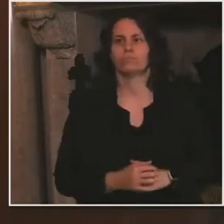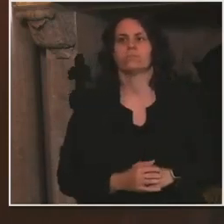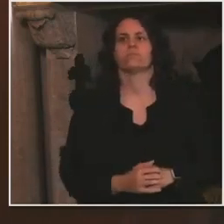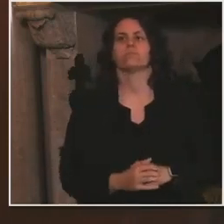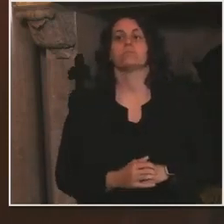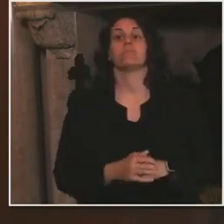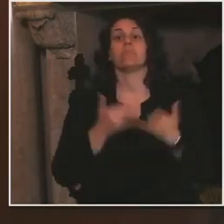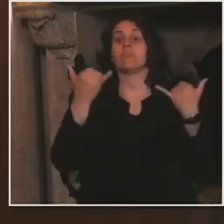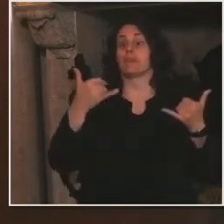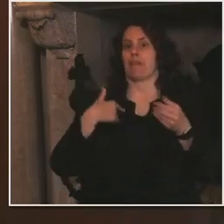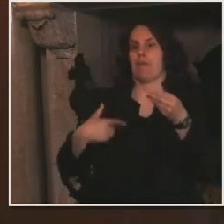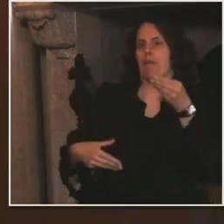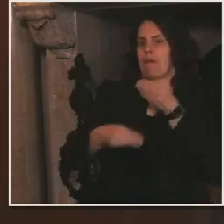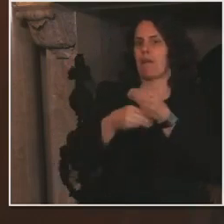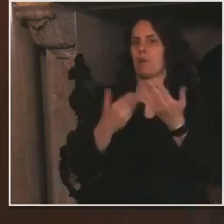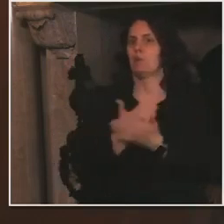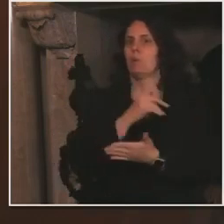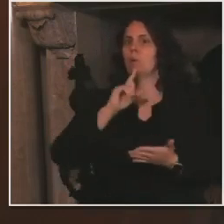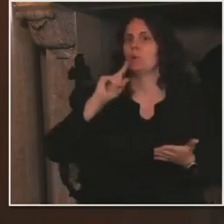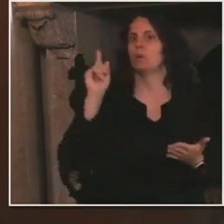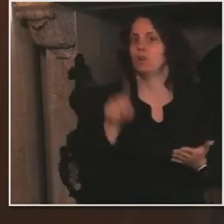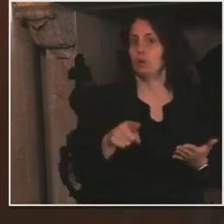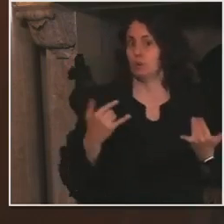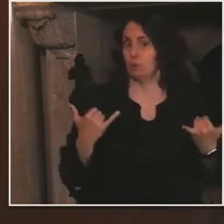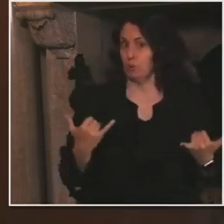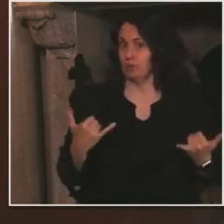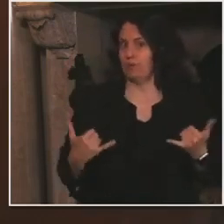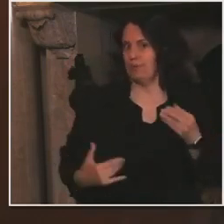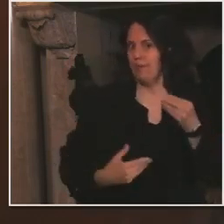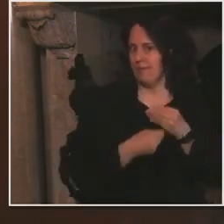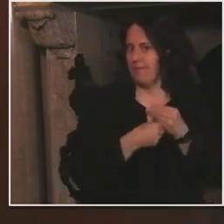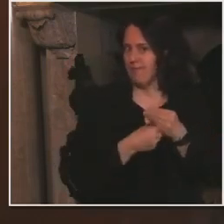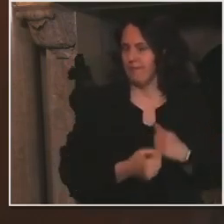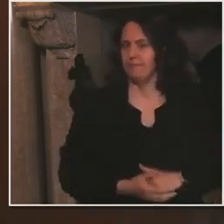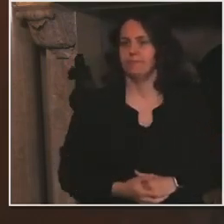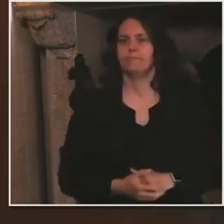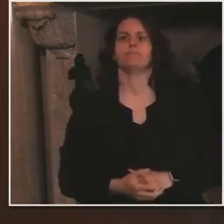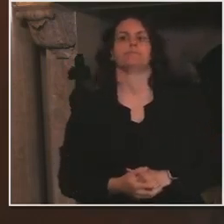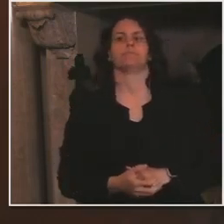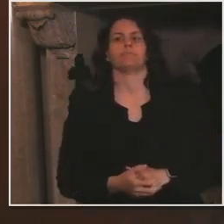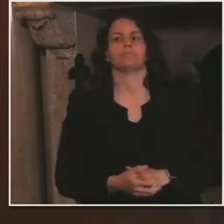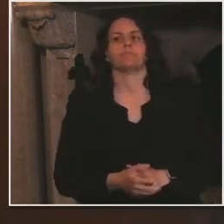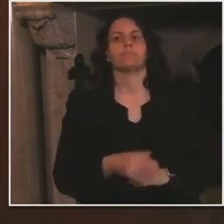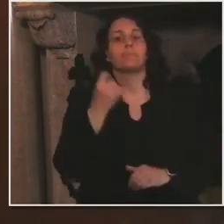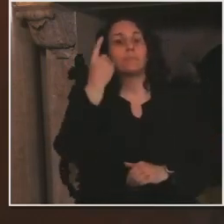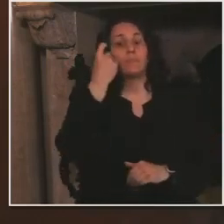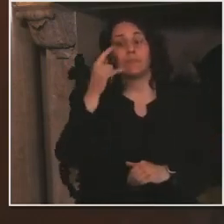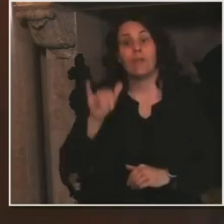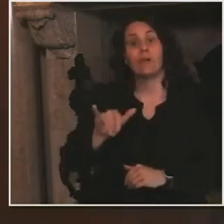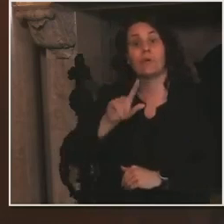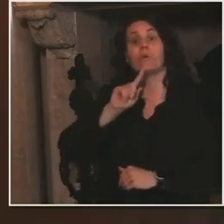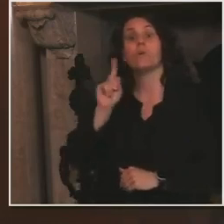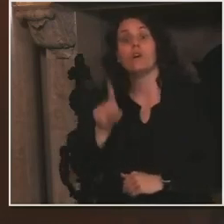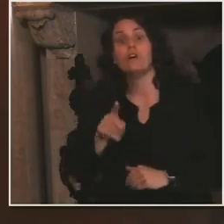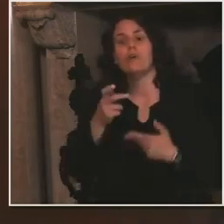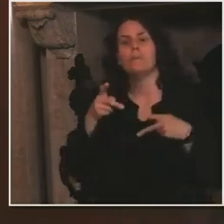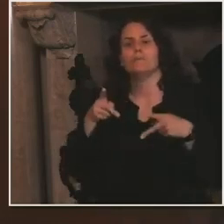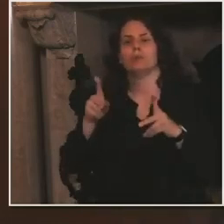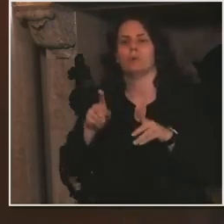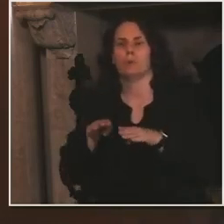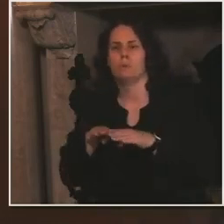into effect last week, turns the dial a notch by allowing non-essential businesses to do more than they were able to